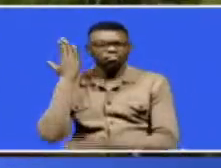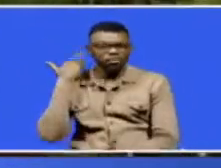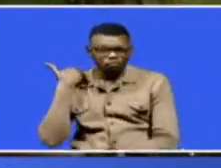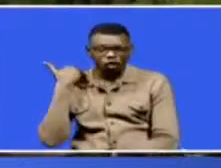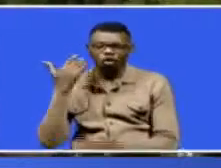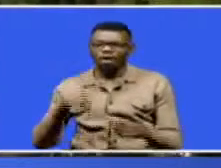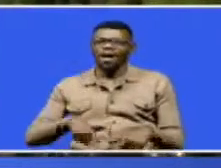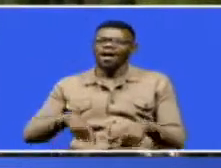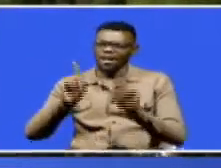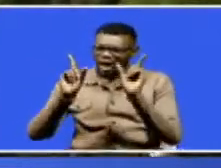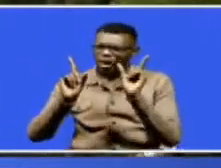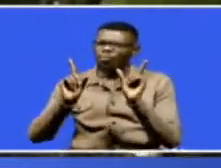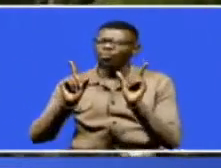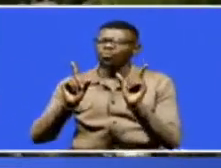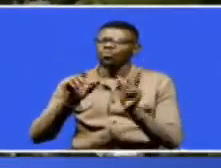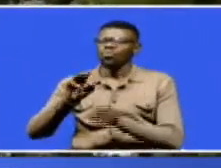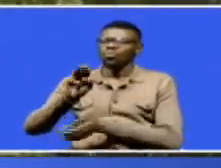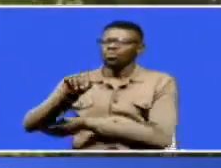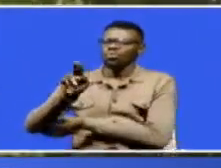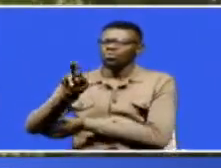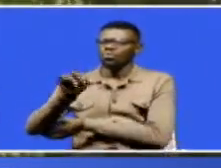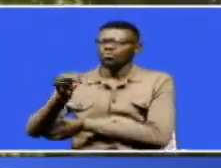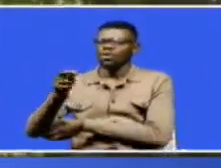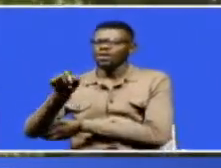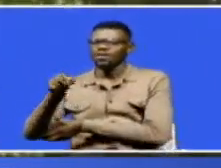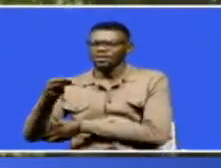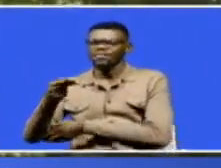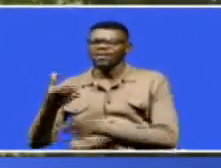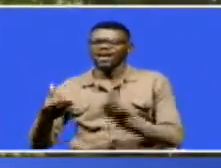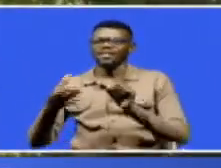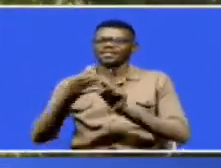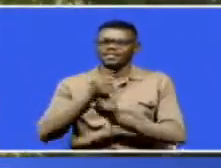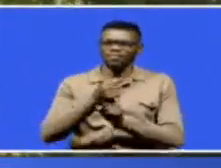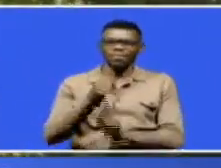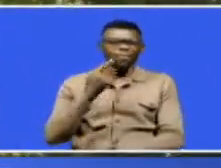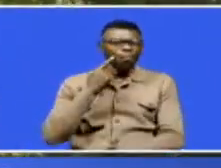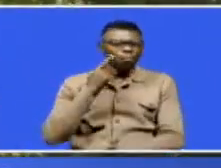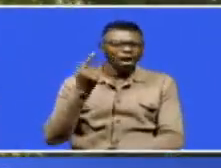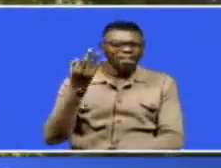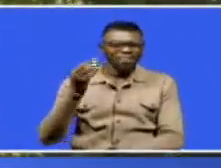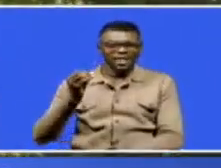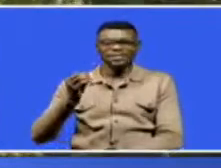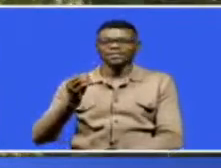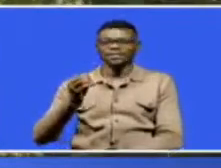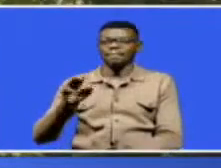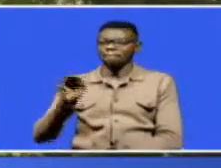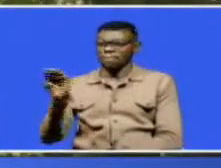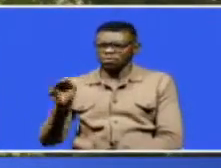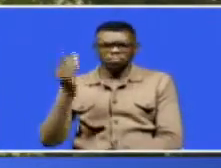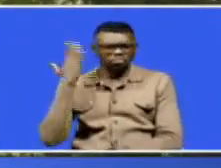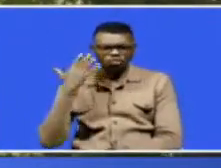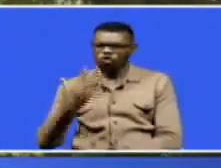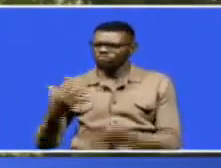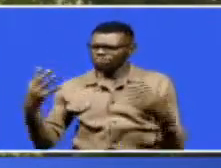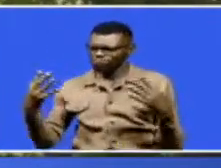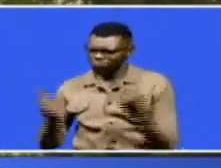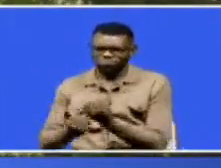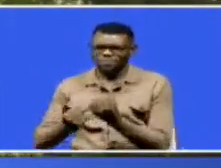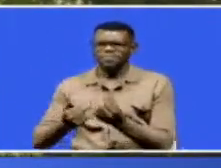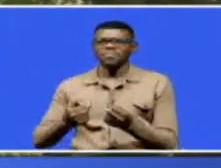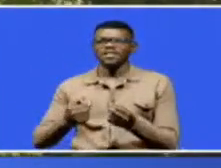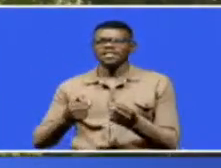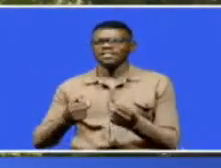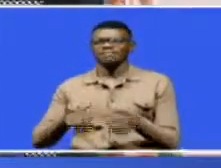imempa Mrithi fidia ya zaidi ya milioni 130 kutokana na kukamatwa na kuteswa kwake baada ya jaribio